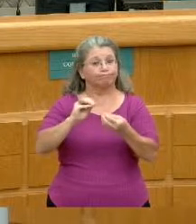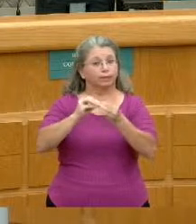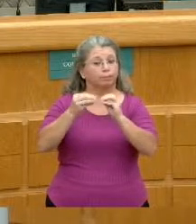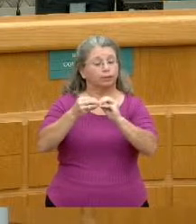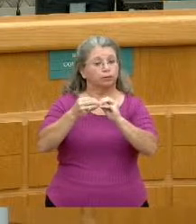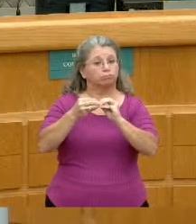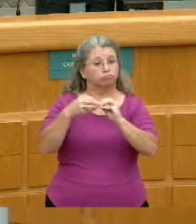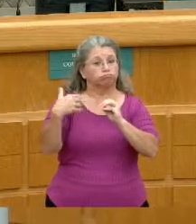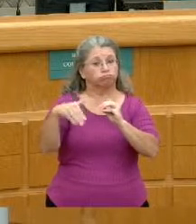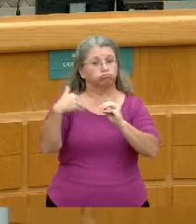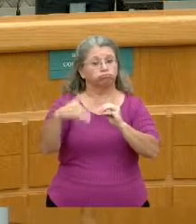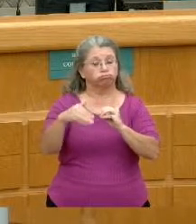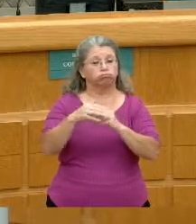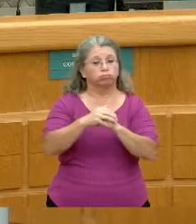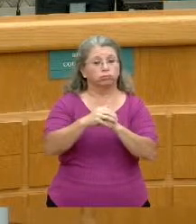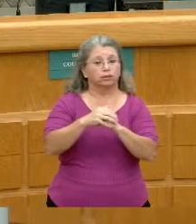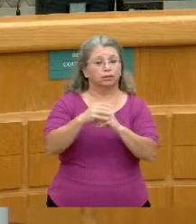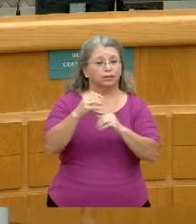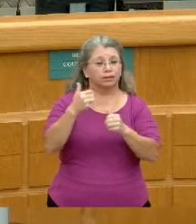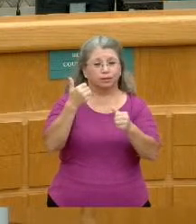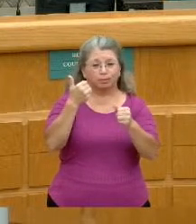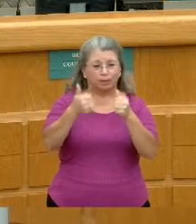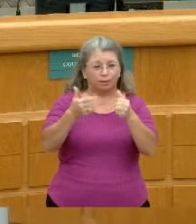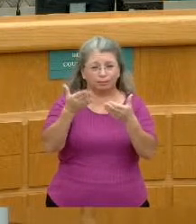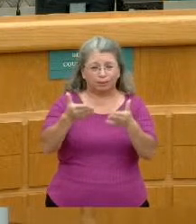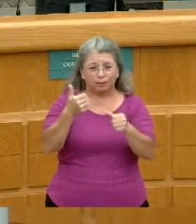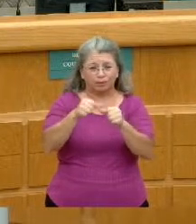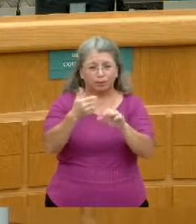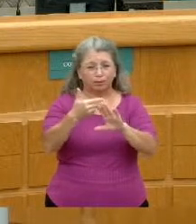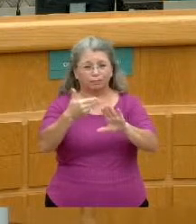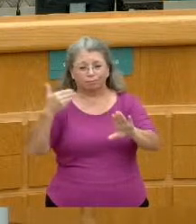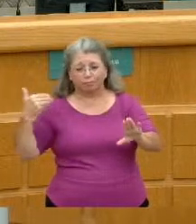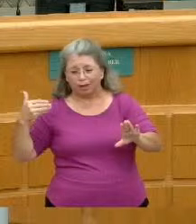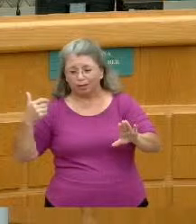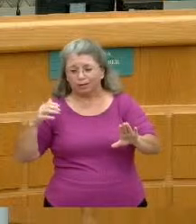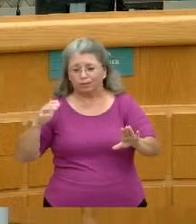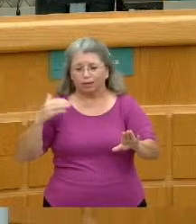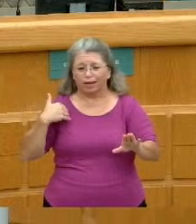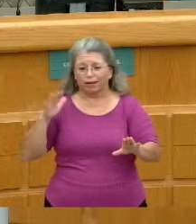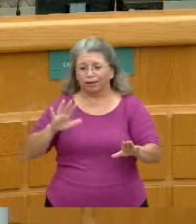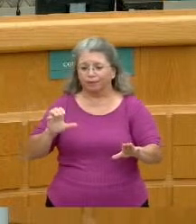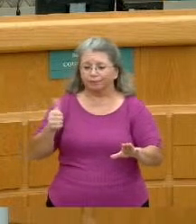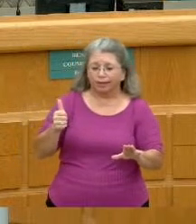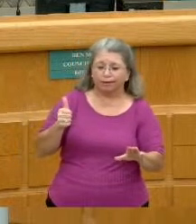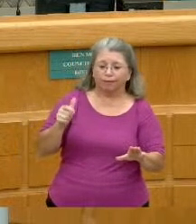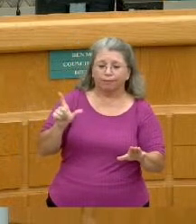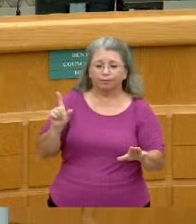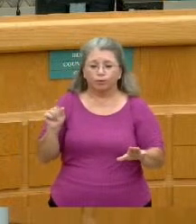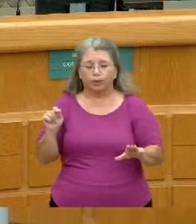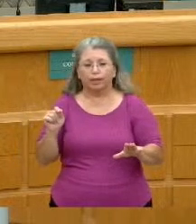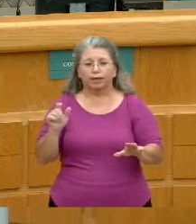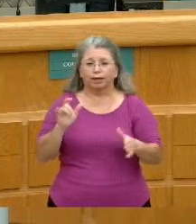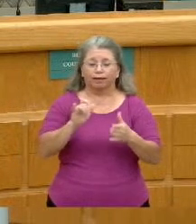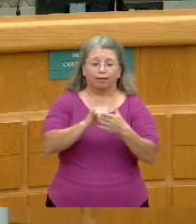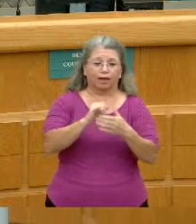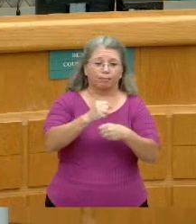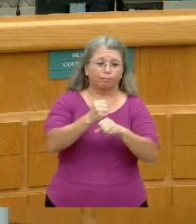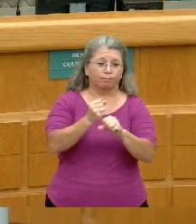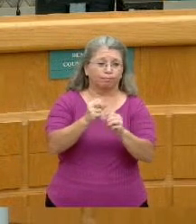before here was in the the 10s and 20s. But this places a tremendous burden on the system, the hospital